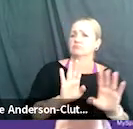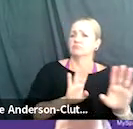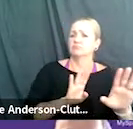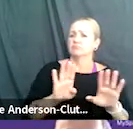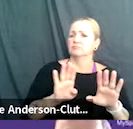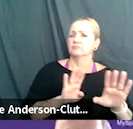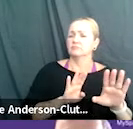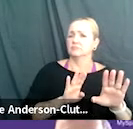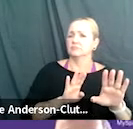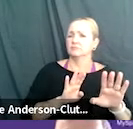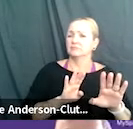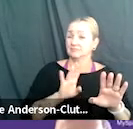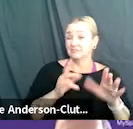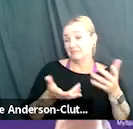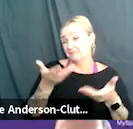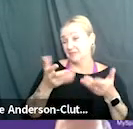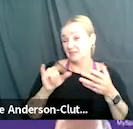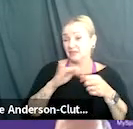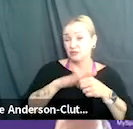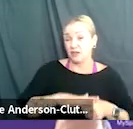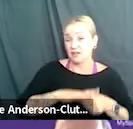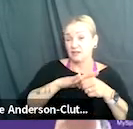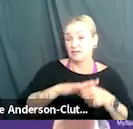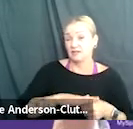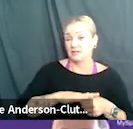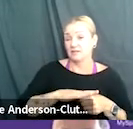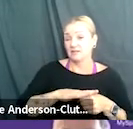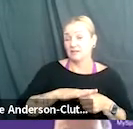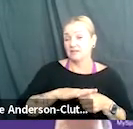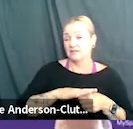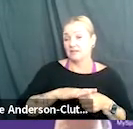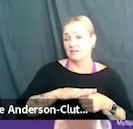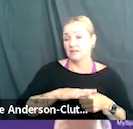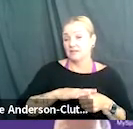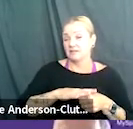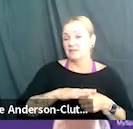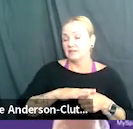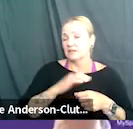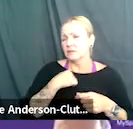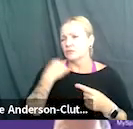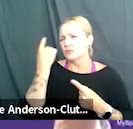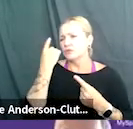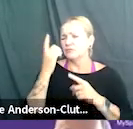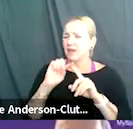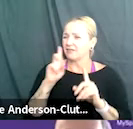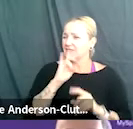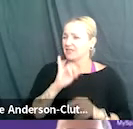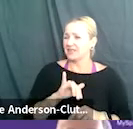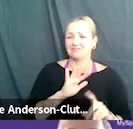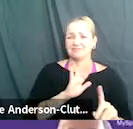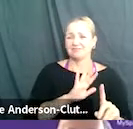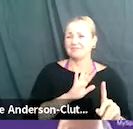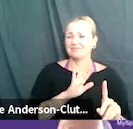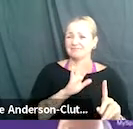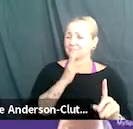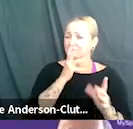the moment. That could be pointed to in the moment, but that's I certainly had wondered about that, but there was nothing that his parents could point to.